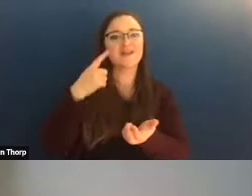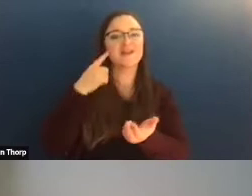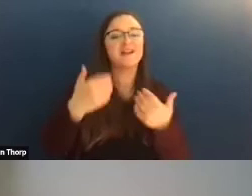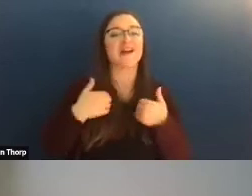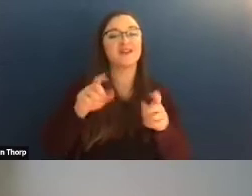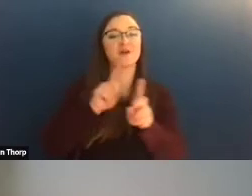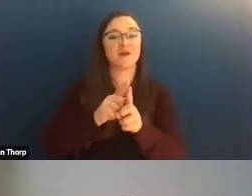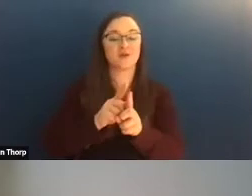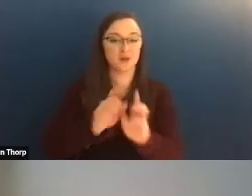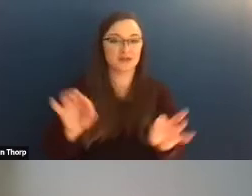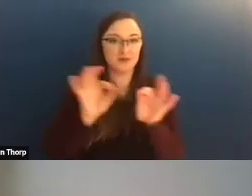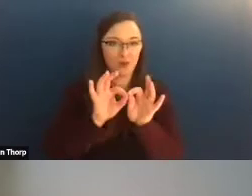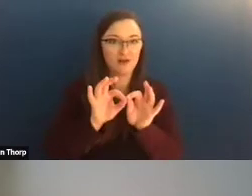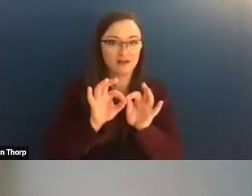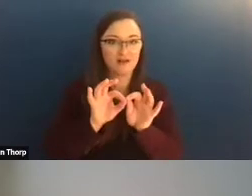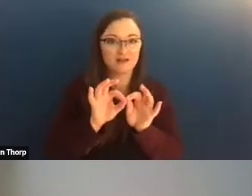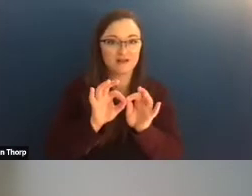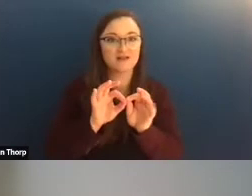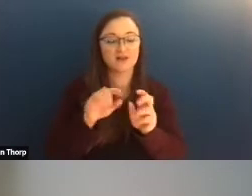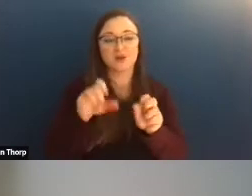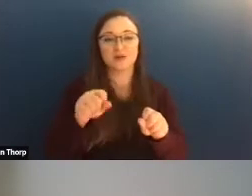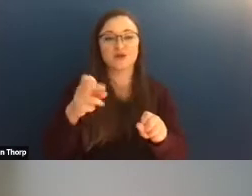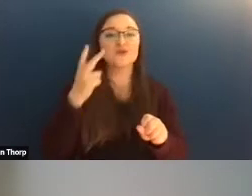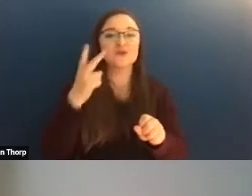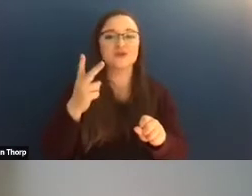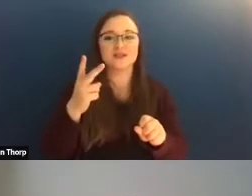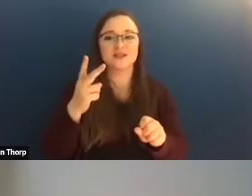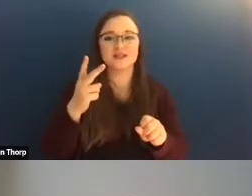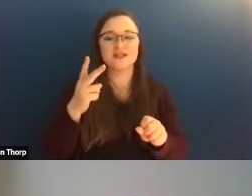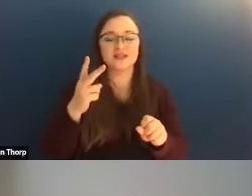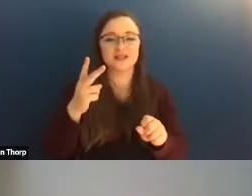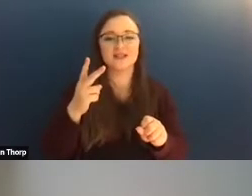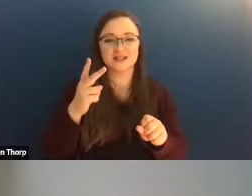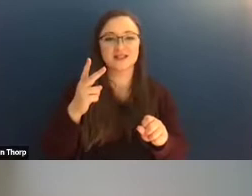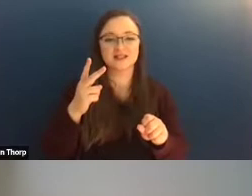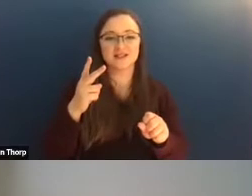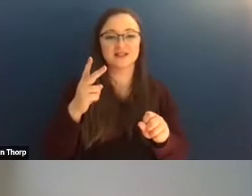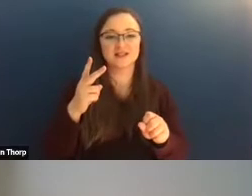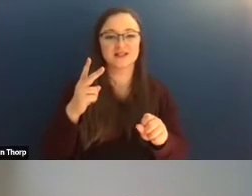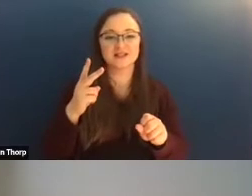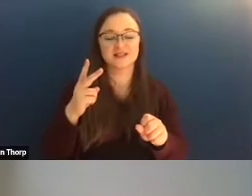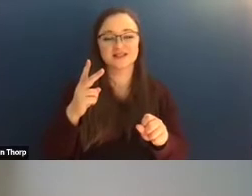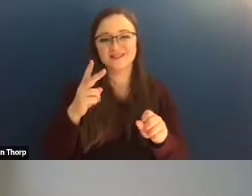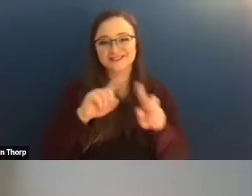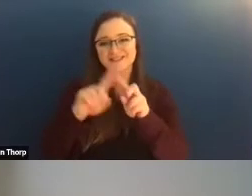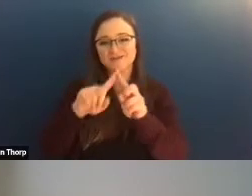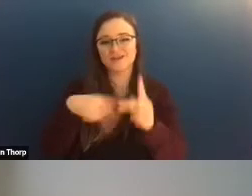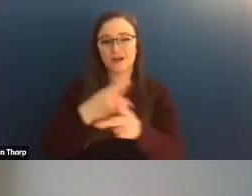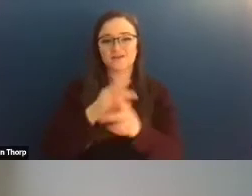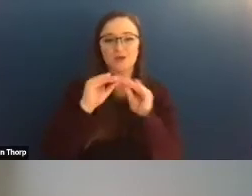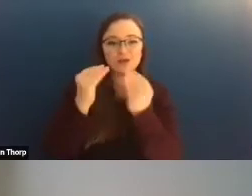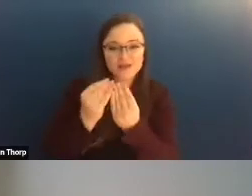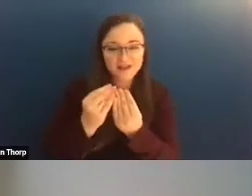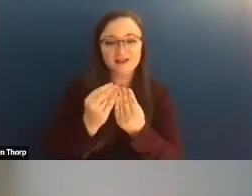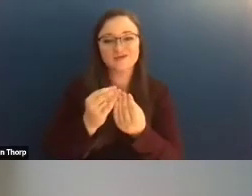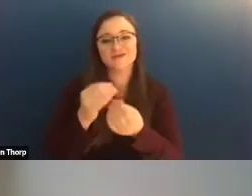and seeing, you know, visiting enough of a diverse type of different type of organizations and, you